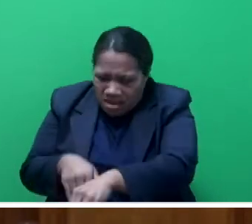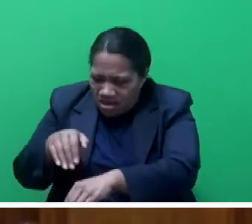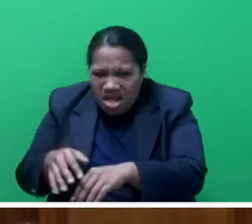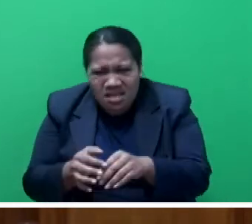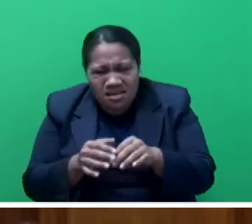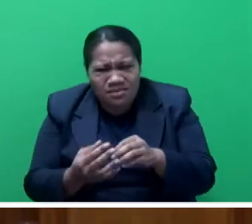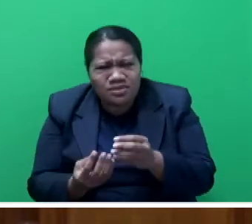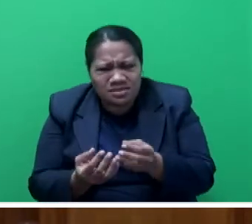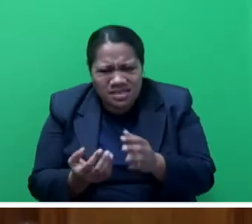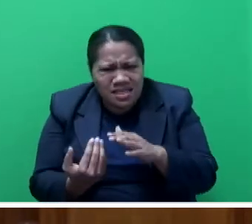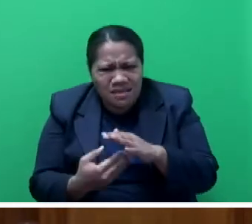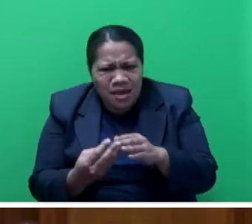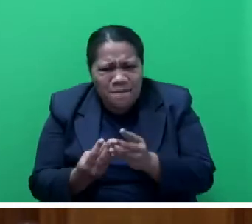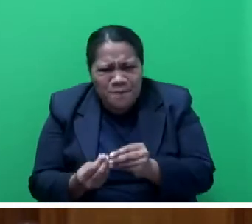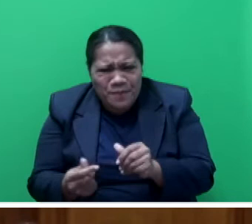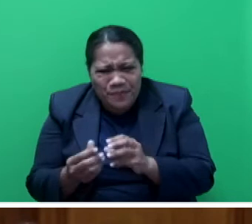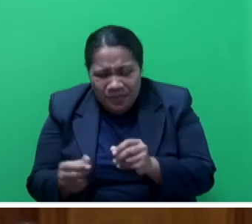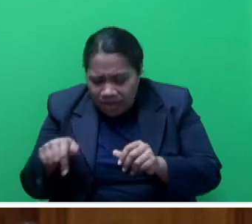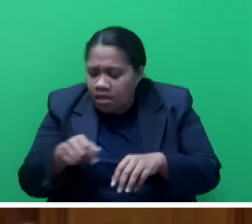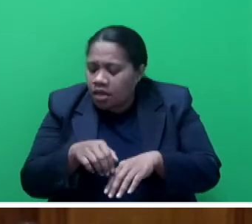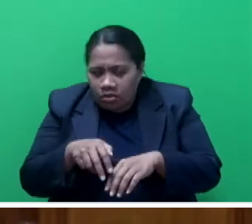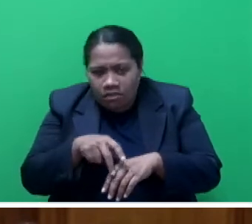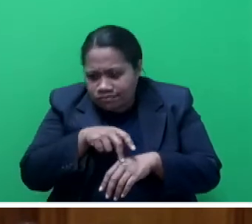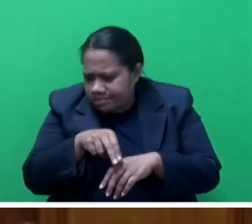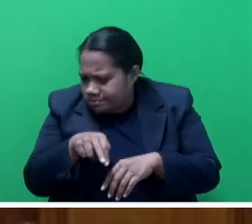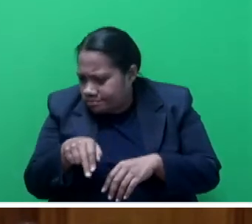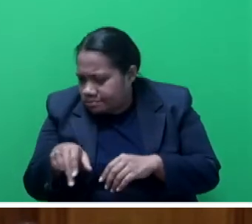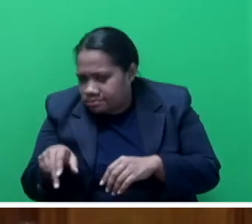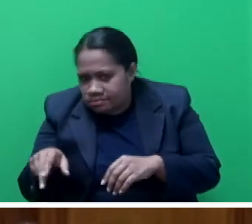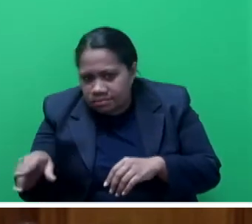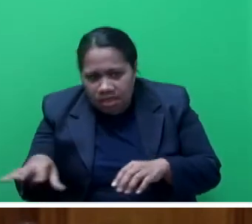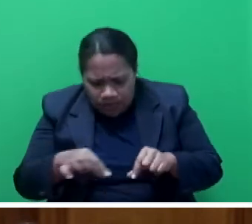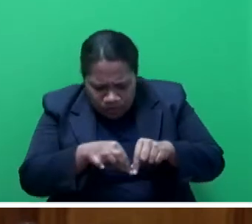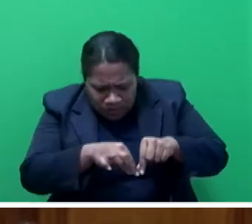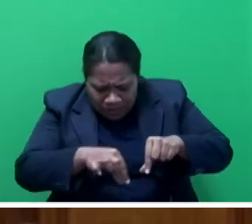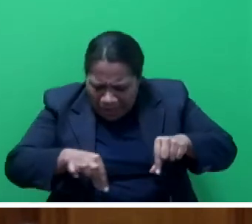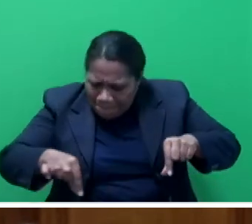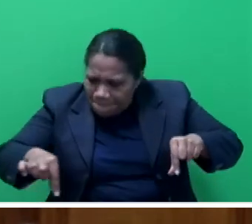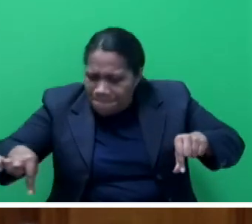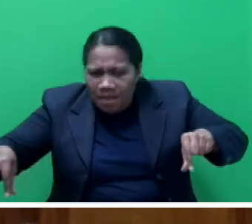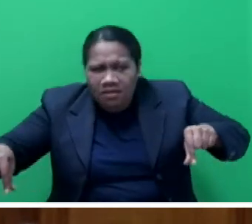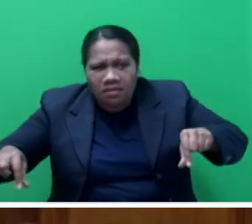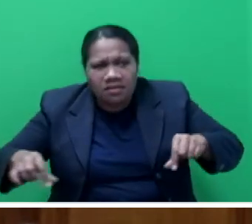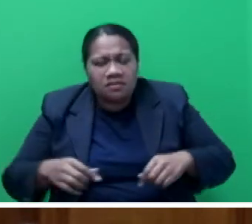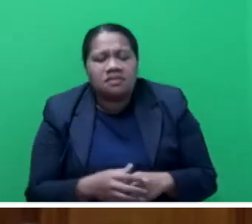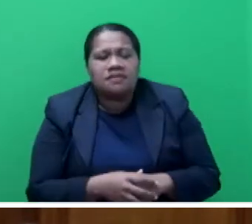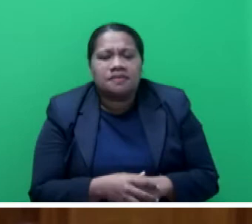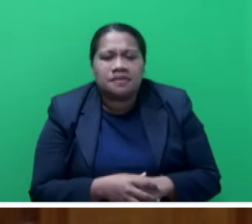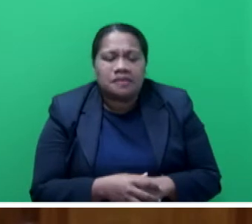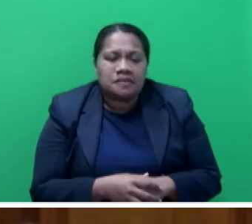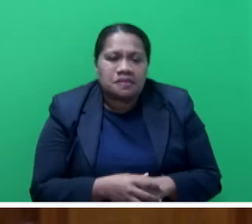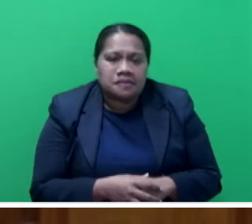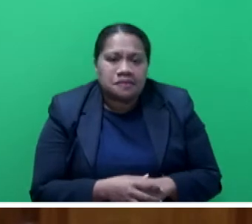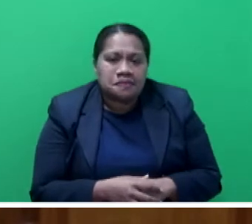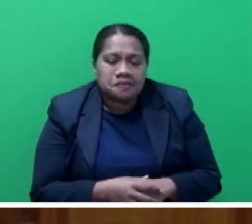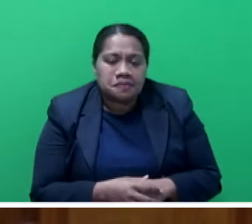because it's very hard to identify where the leaks are when you're taking the pipes through the swamps because it's full of water.